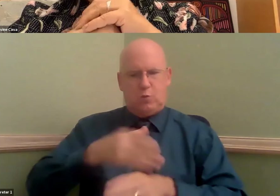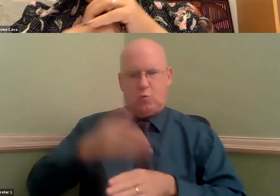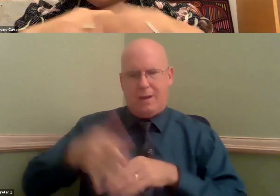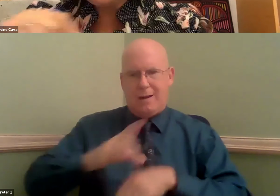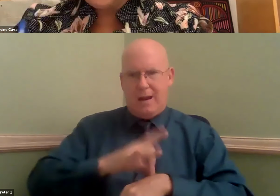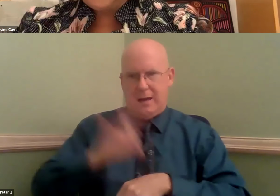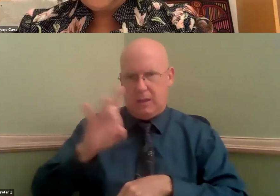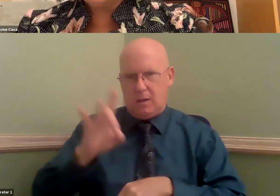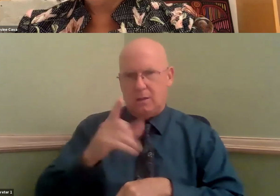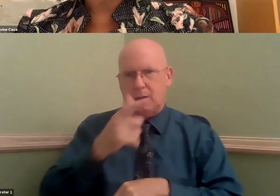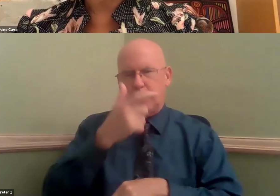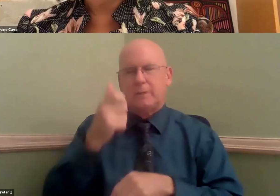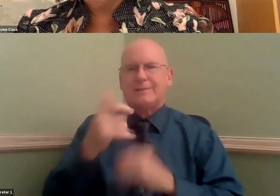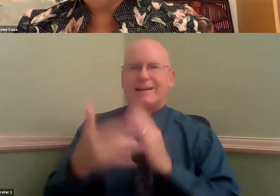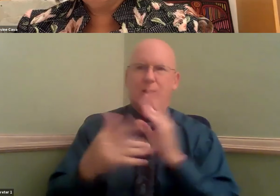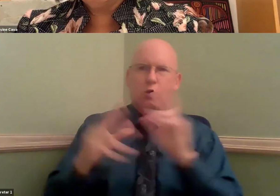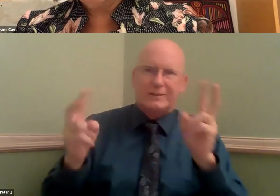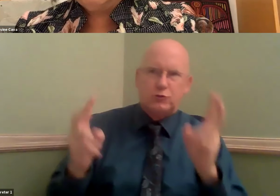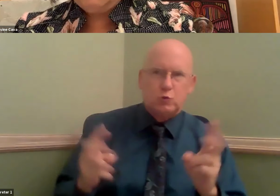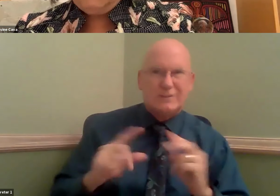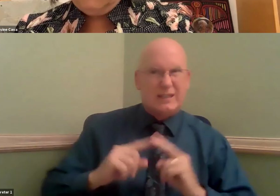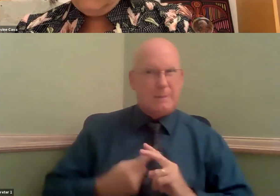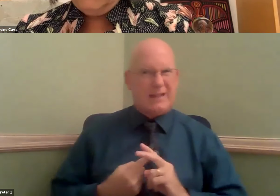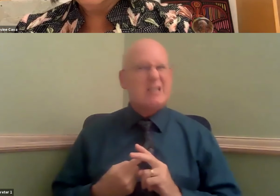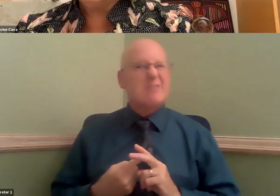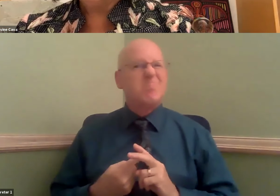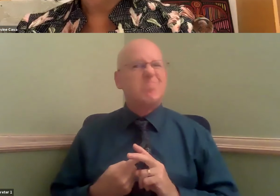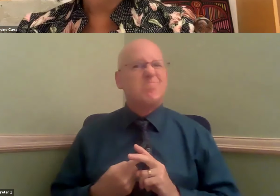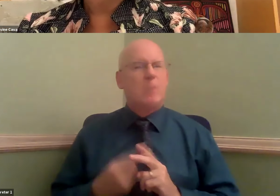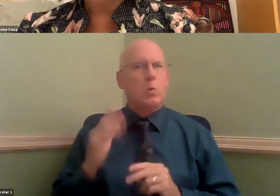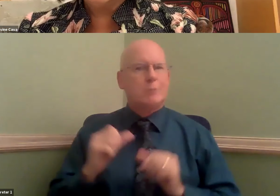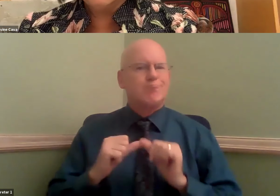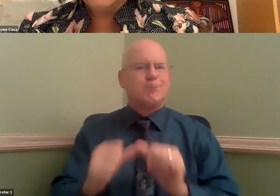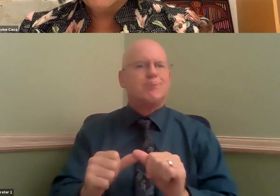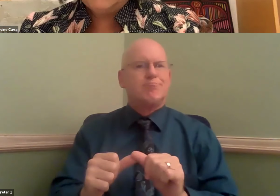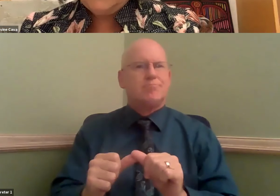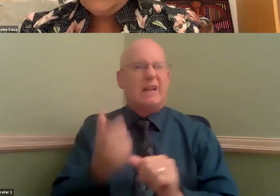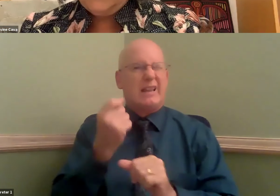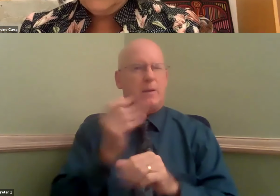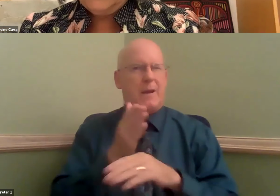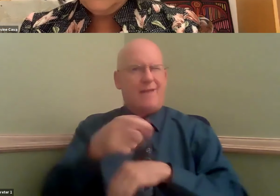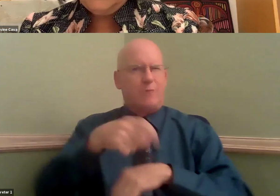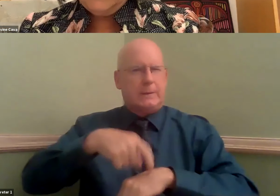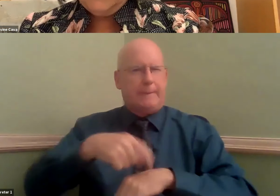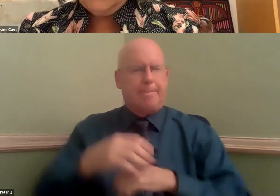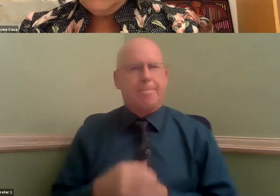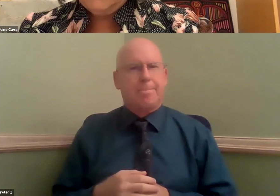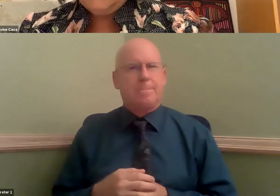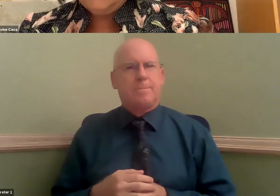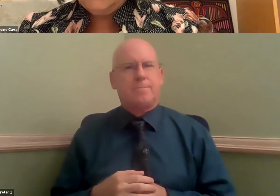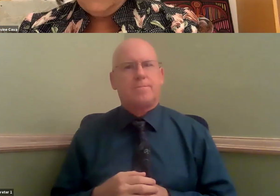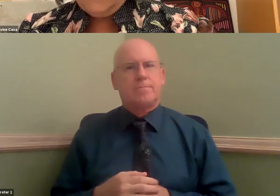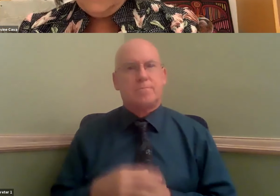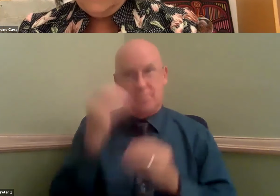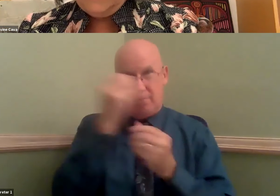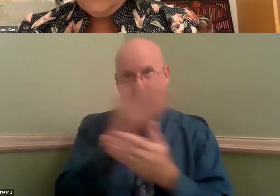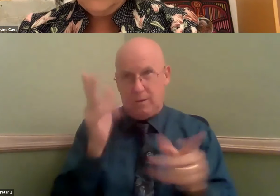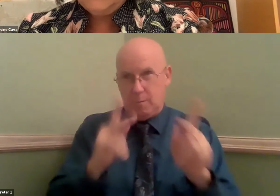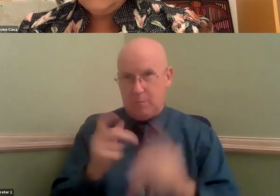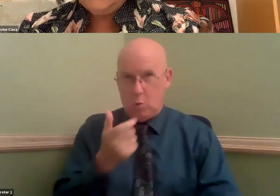because we had those technical issues in the beginning, we're gonna go over time just a little bit here. So just wanted to let the folks